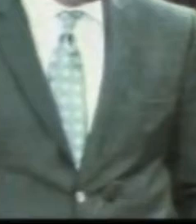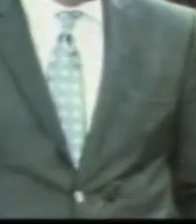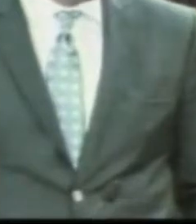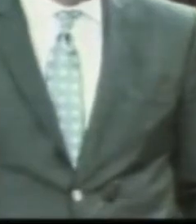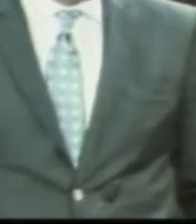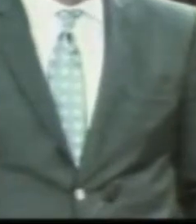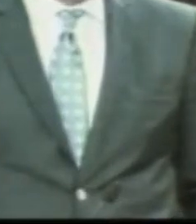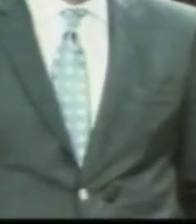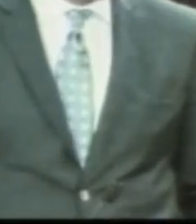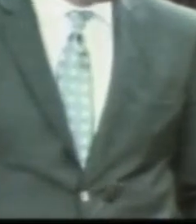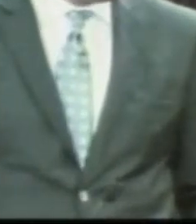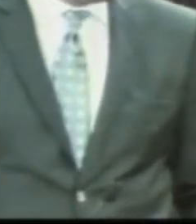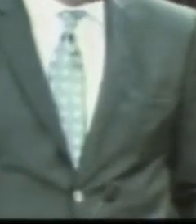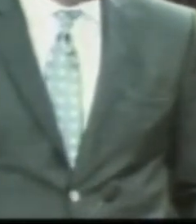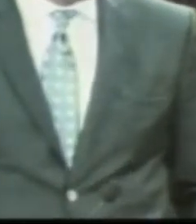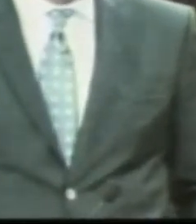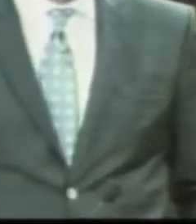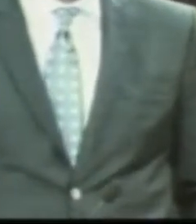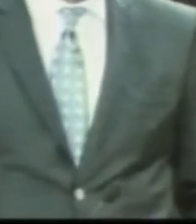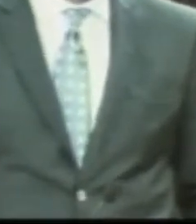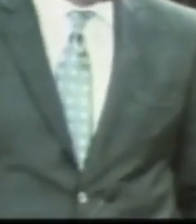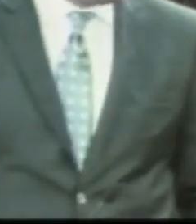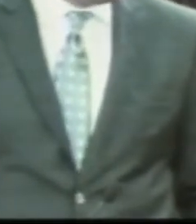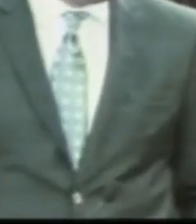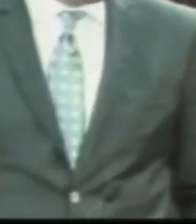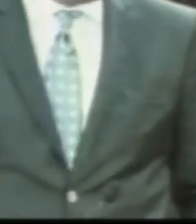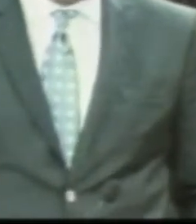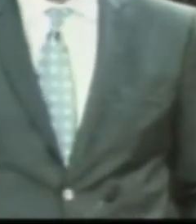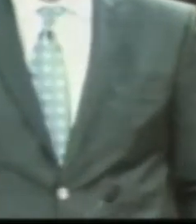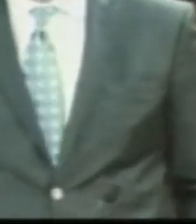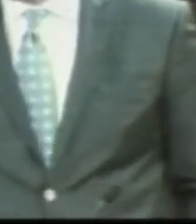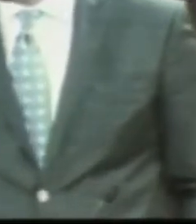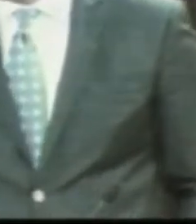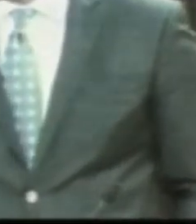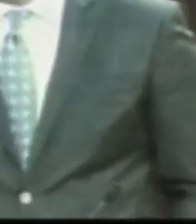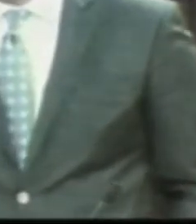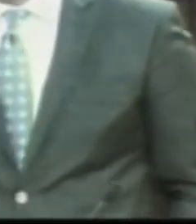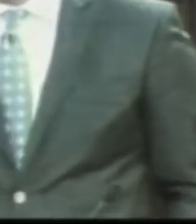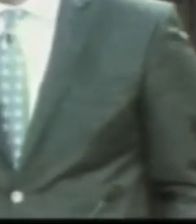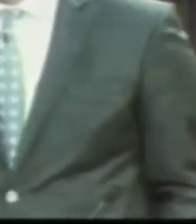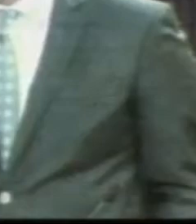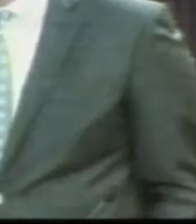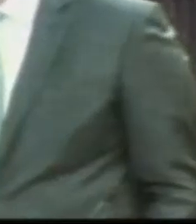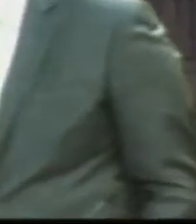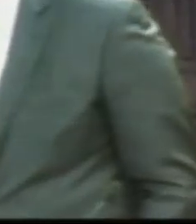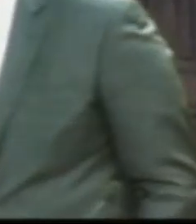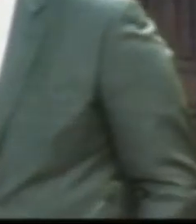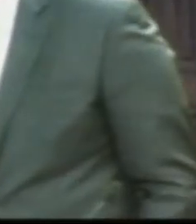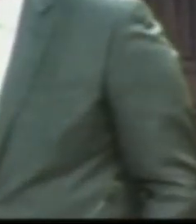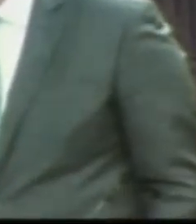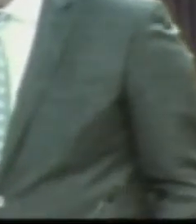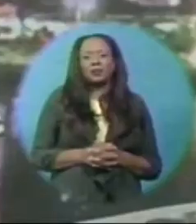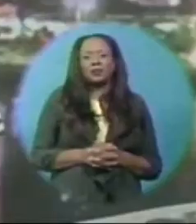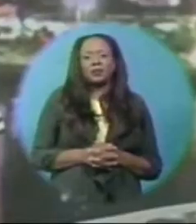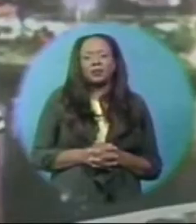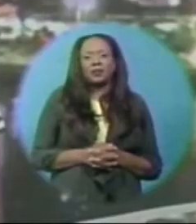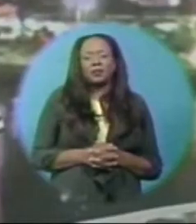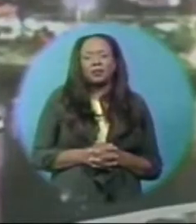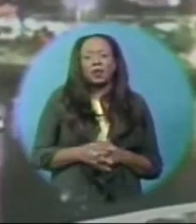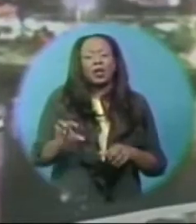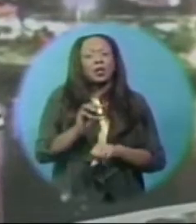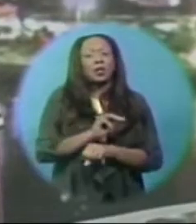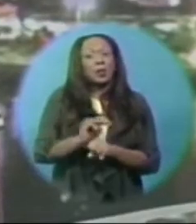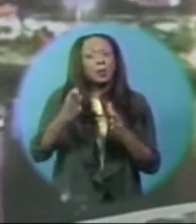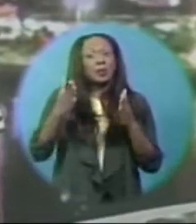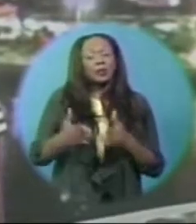any reasonable, responsible, and sensible government would do.